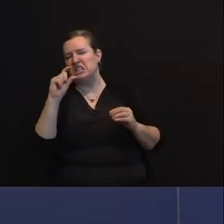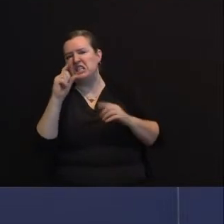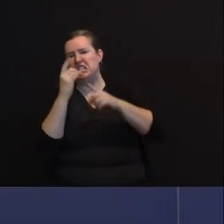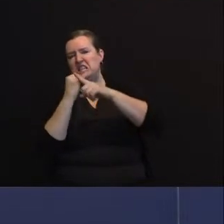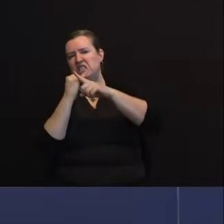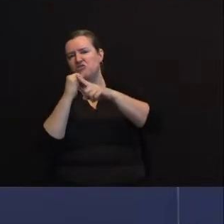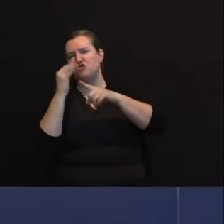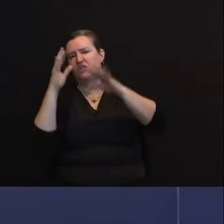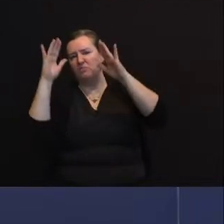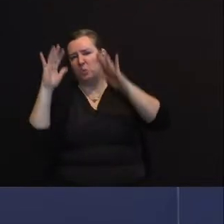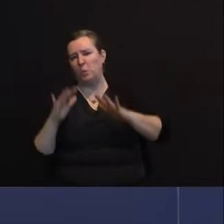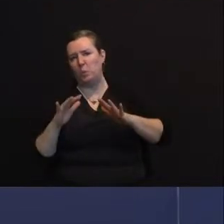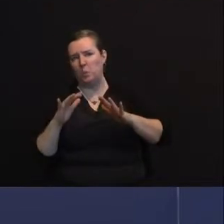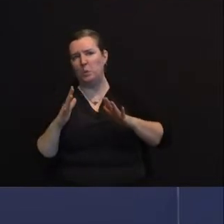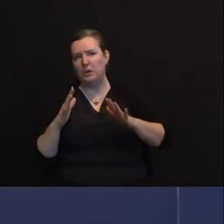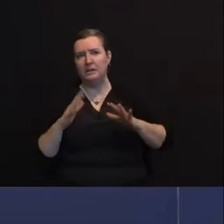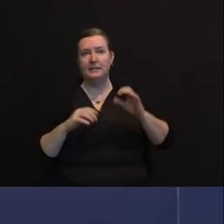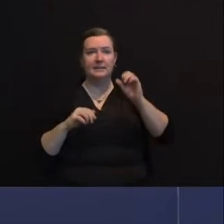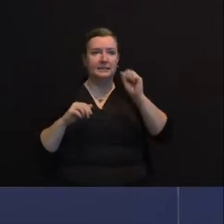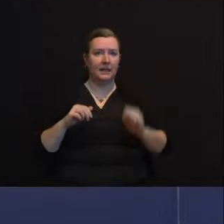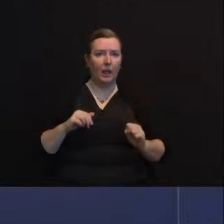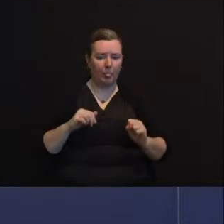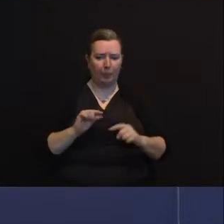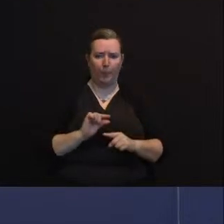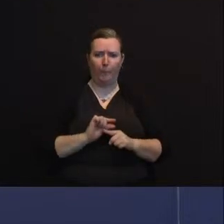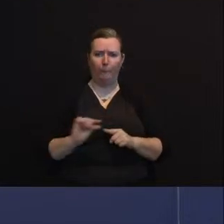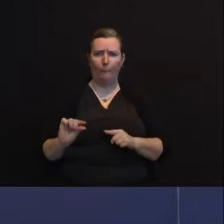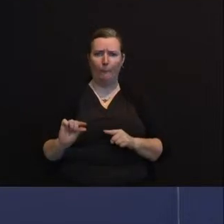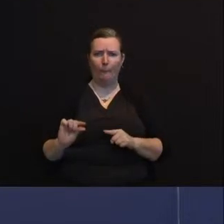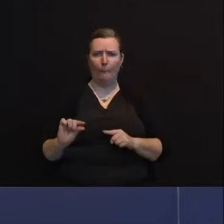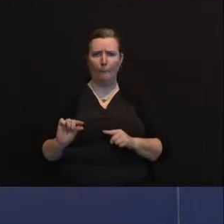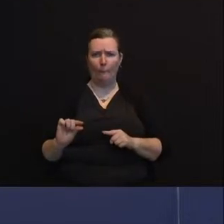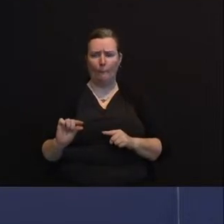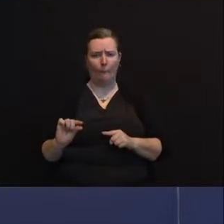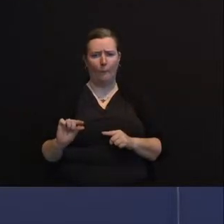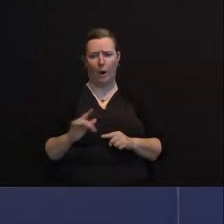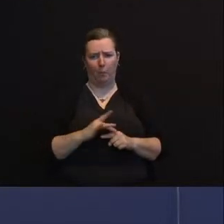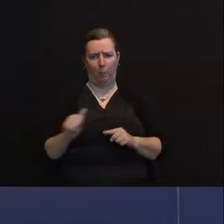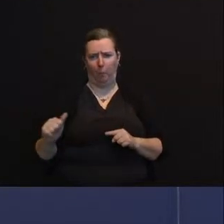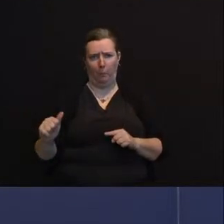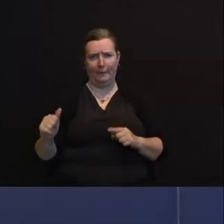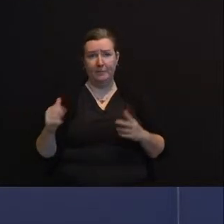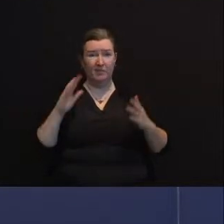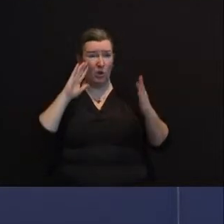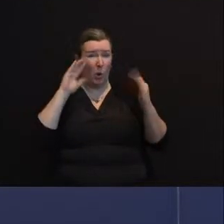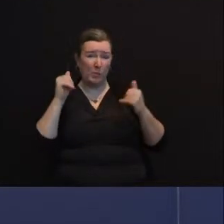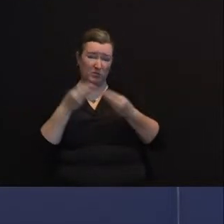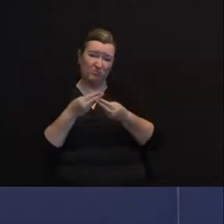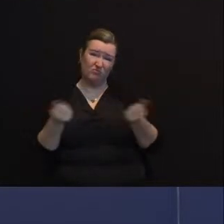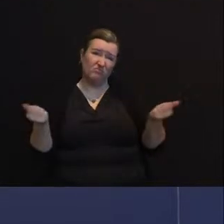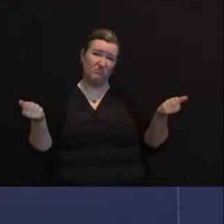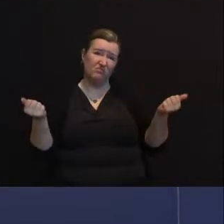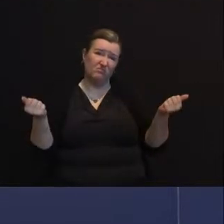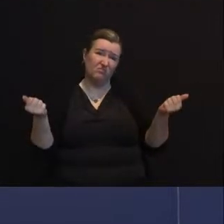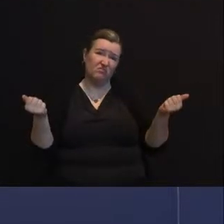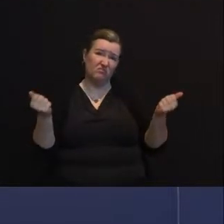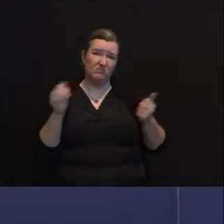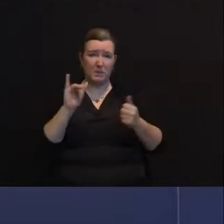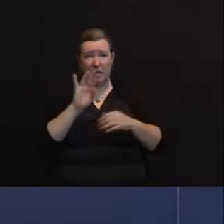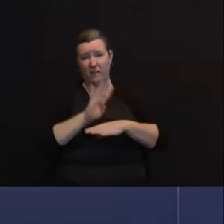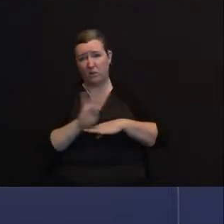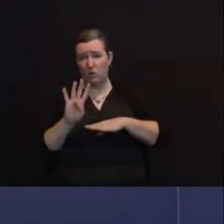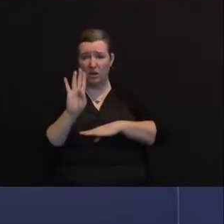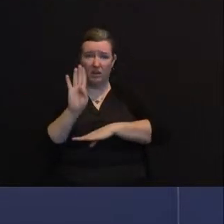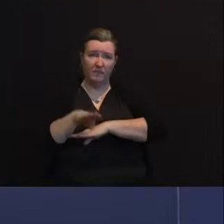Trace amounts south of us here in Trenton. It is expected to taper off around 4 o'clock this afternoon.